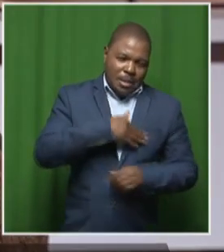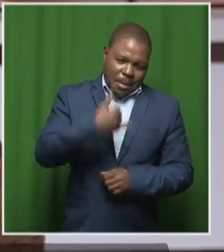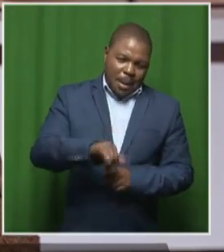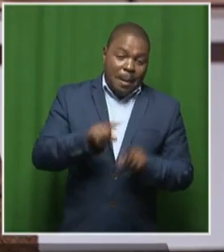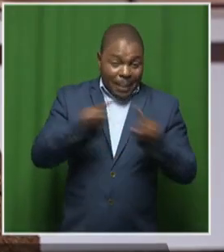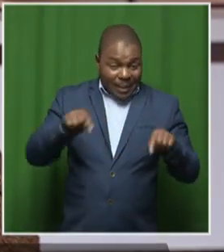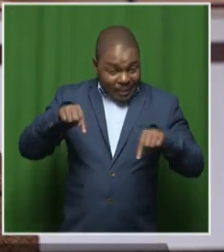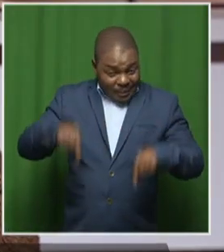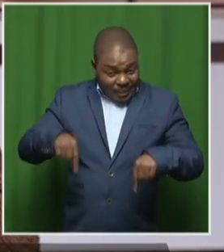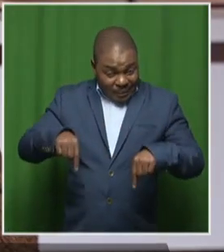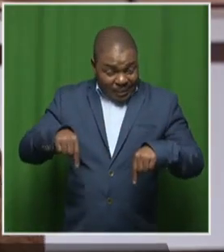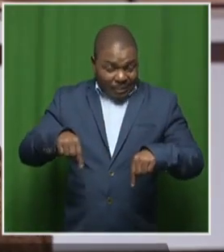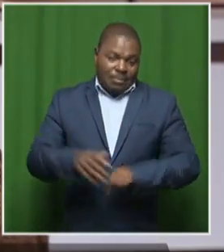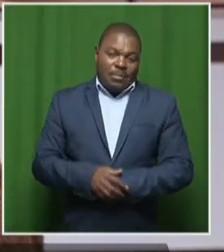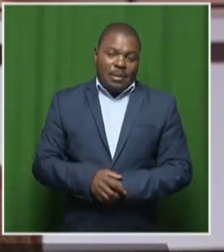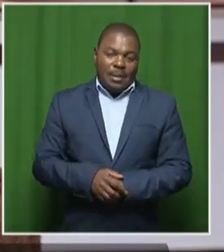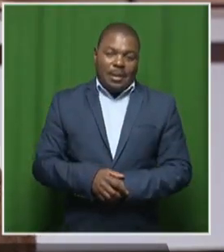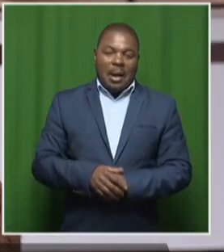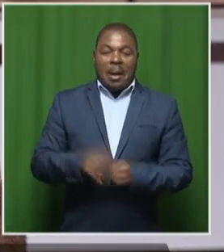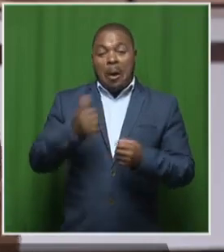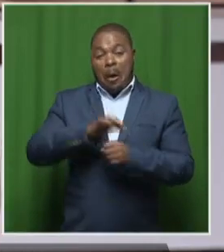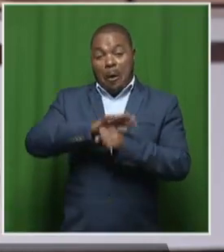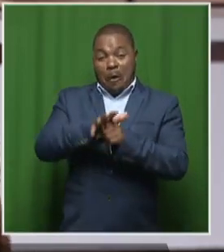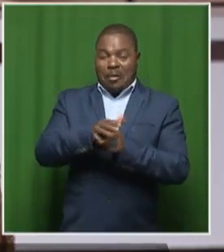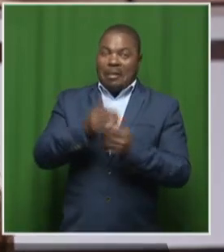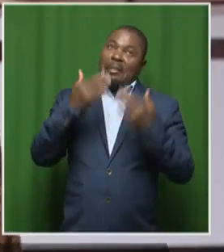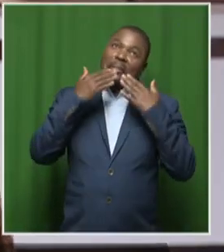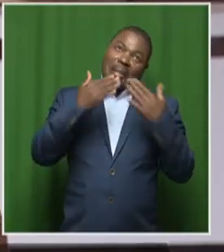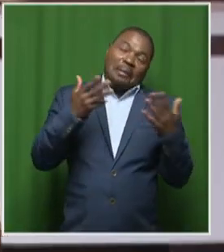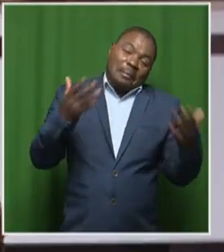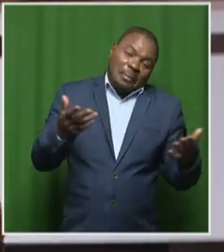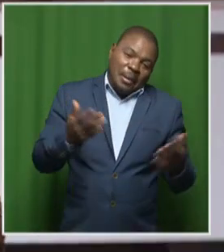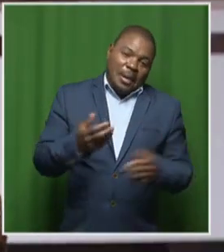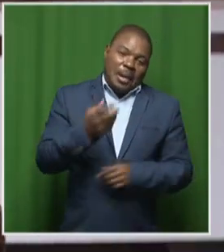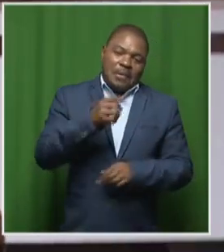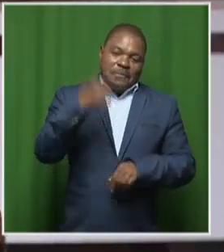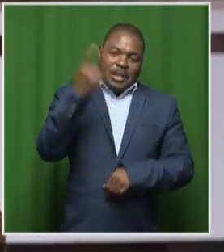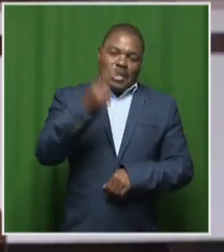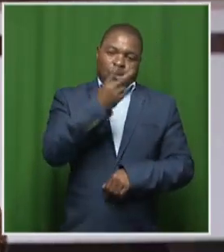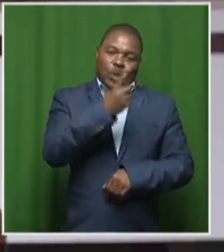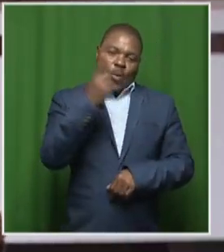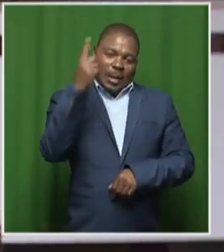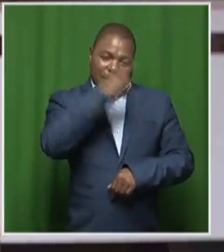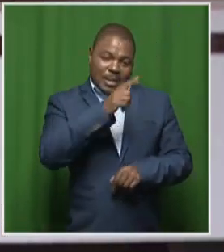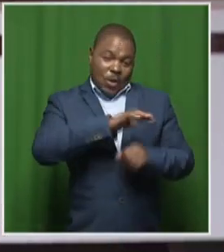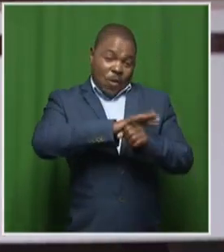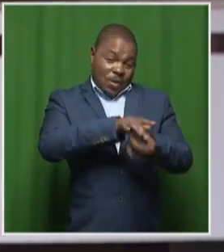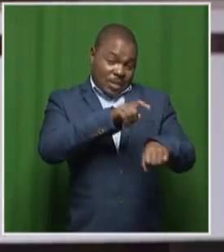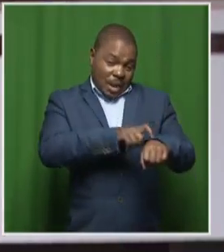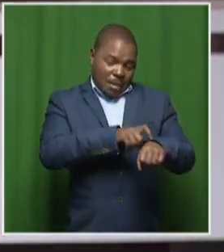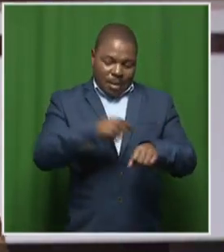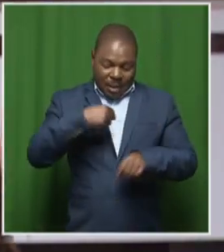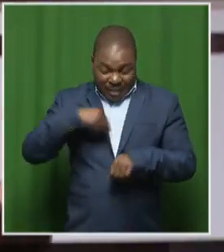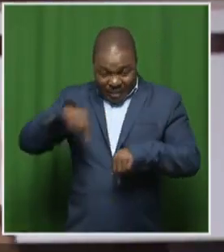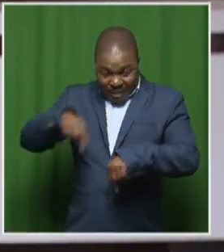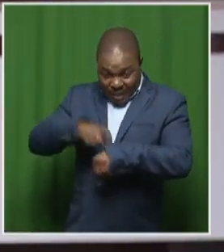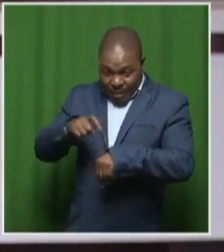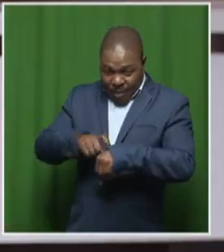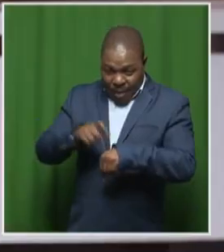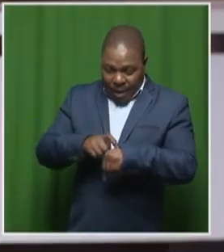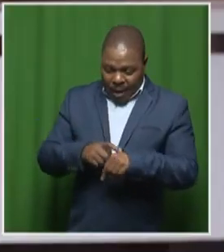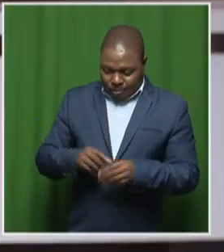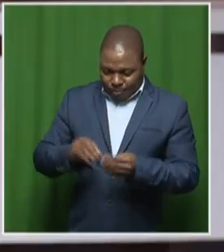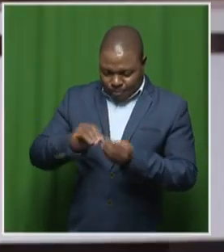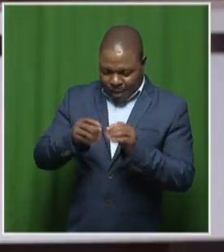But in this state, thanks to COVID, those first 21 days, I got to a point where I can actually make it